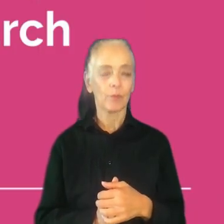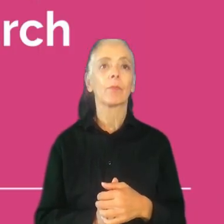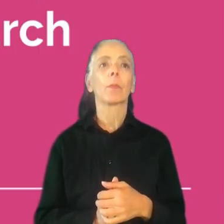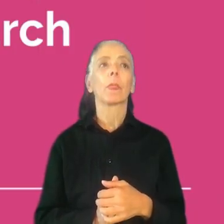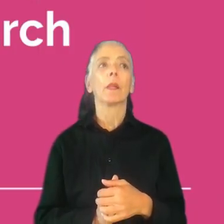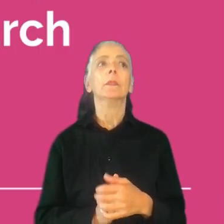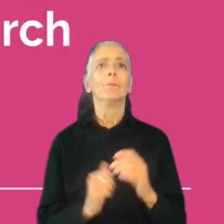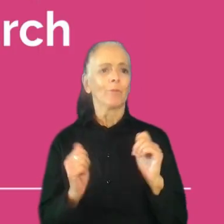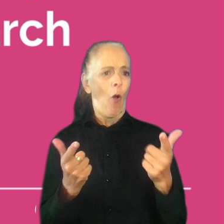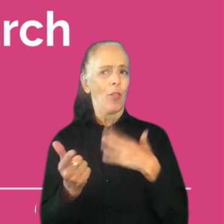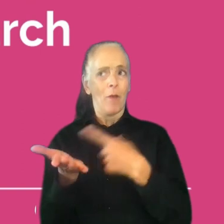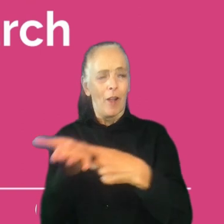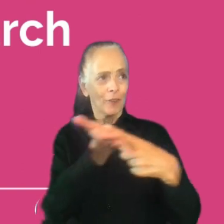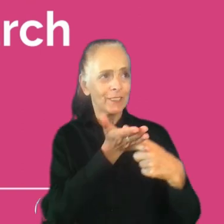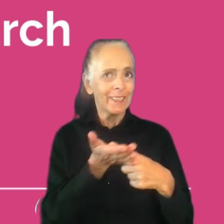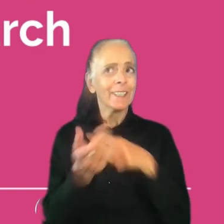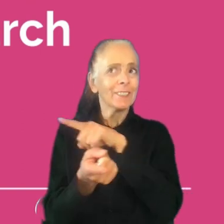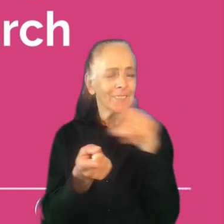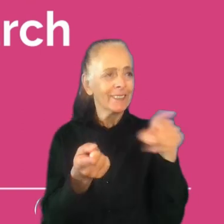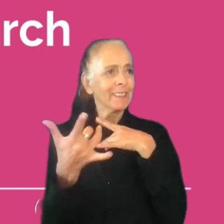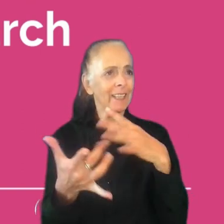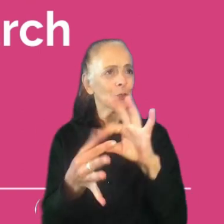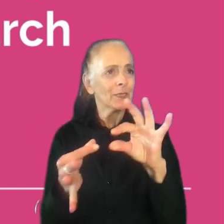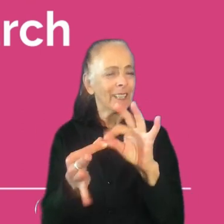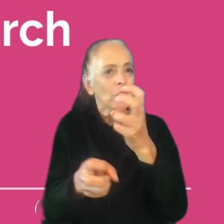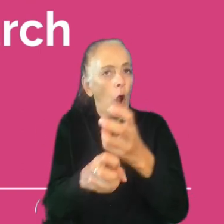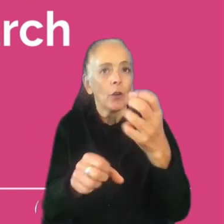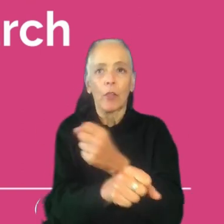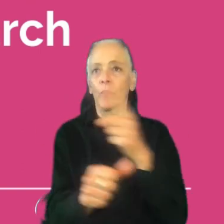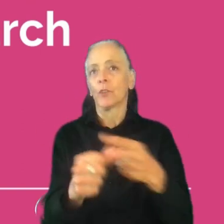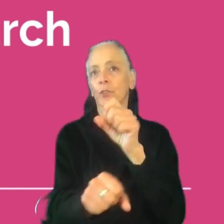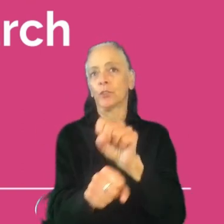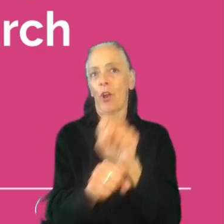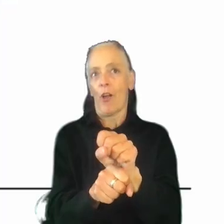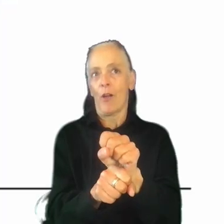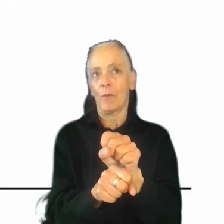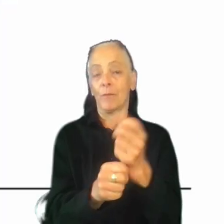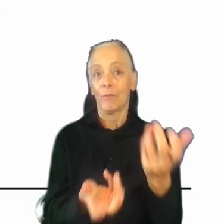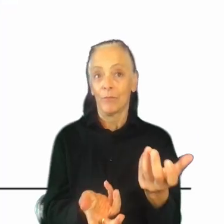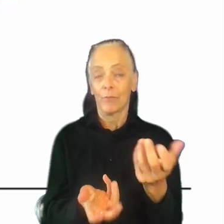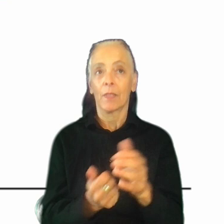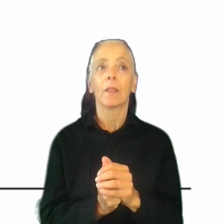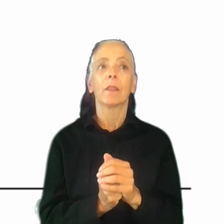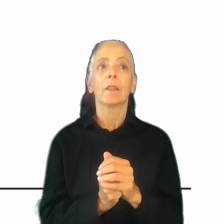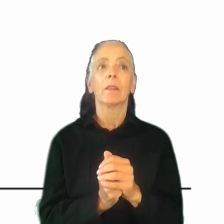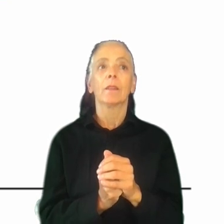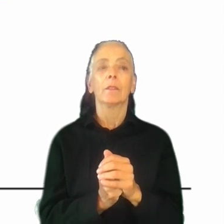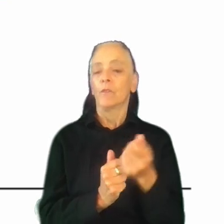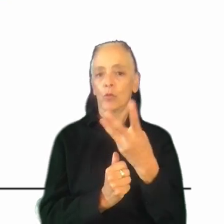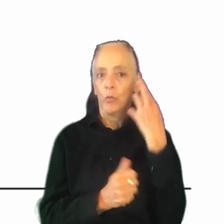one thing i heard in all of these conversations is how hard it is to get that first job in games there are a few reasons for